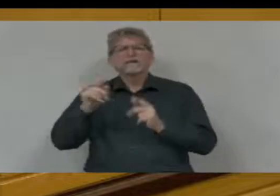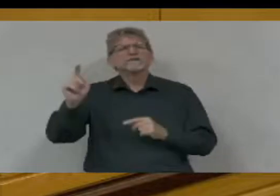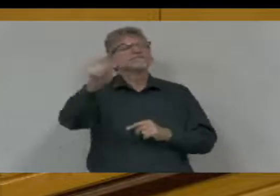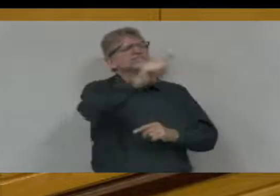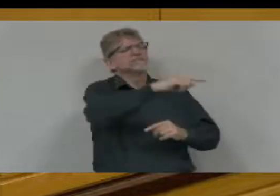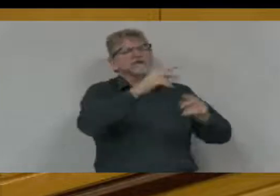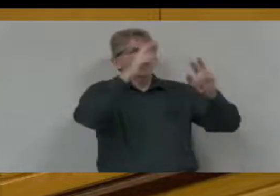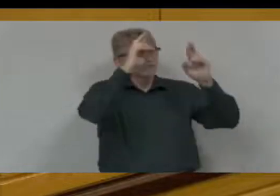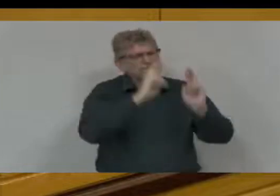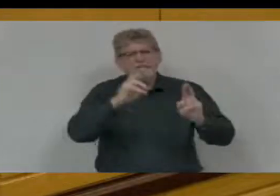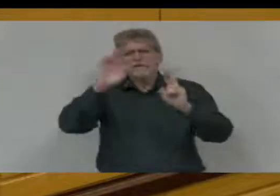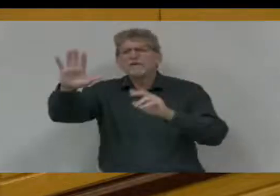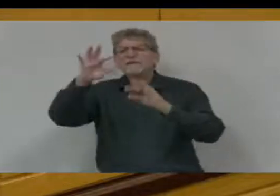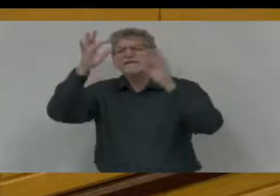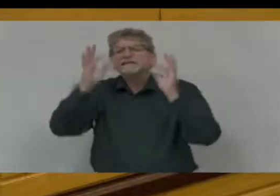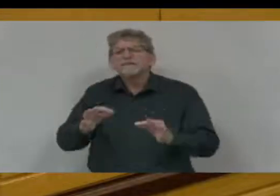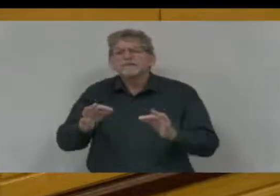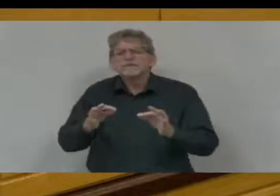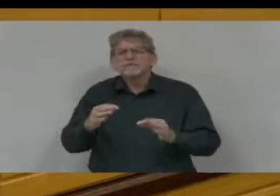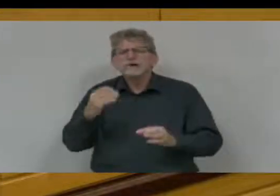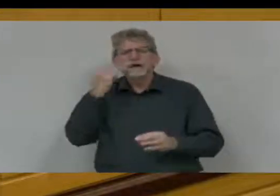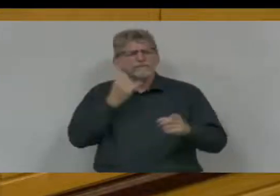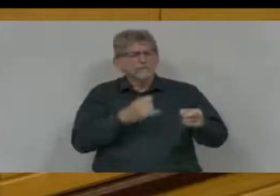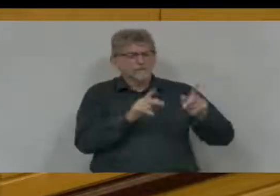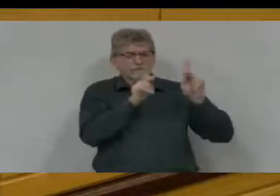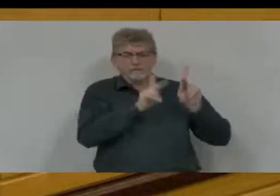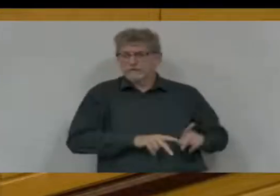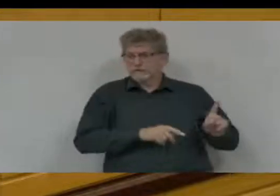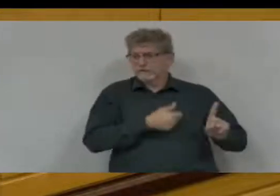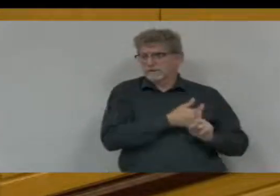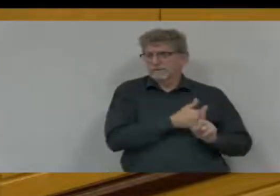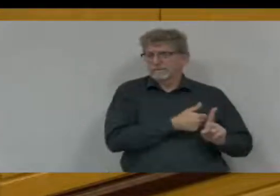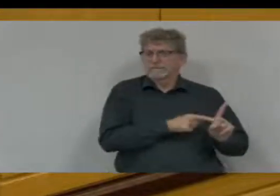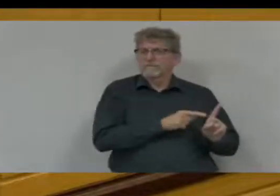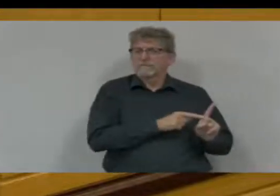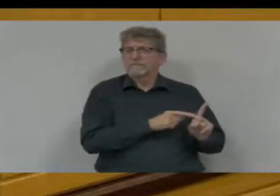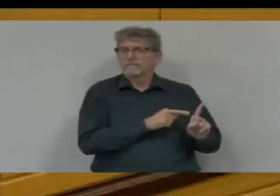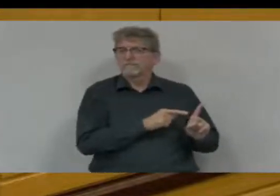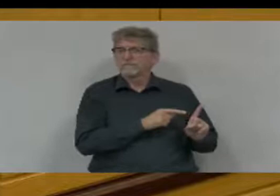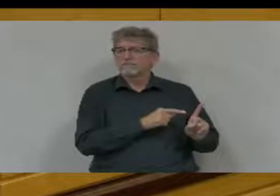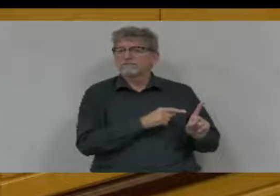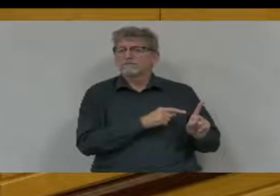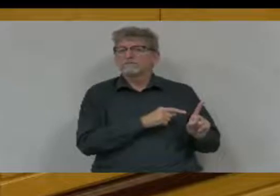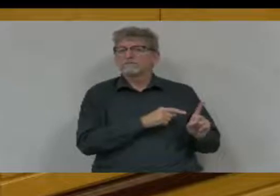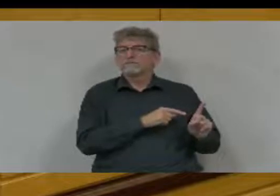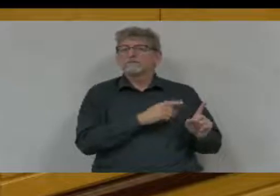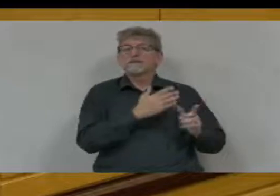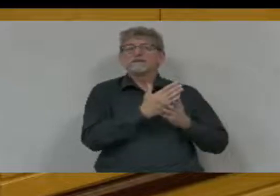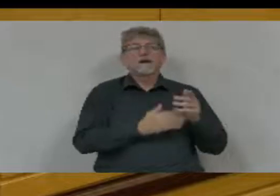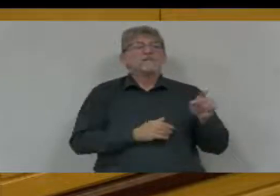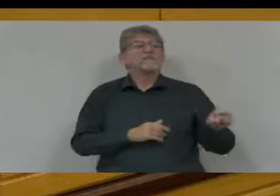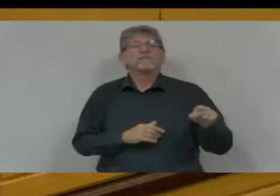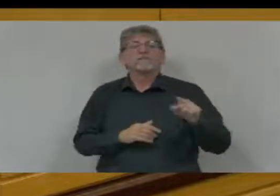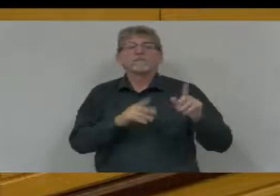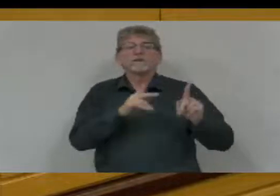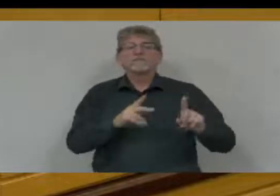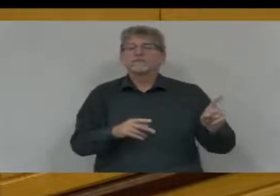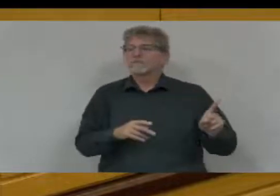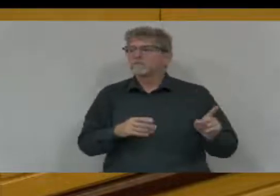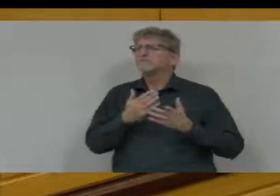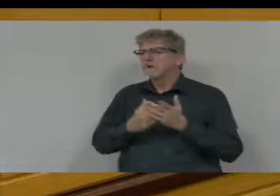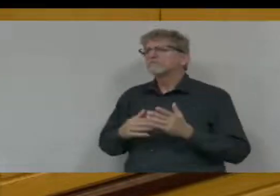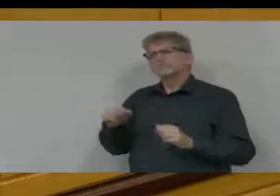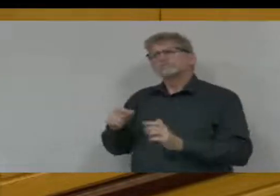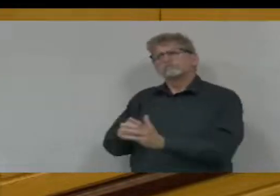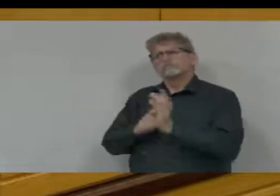decision that that individual business had the right to make. Some of them are making that, some of them are not. But the ones that do, people should